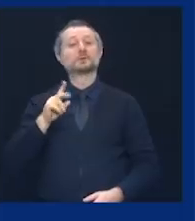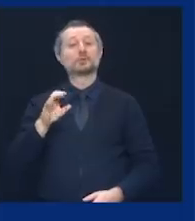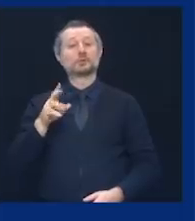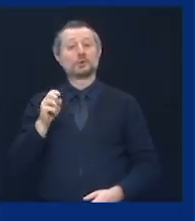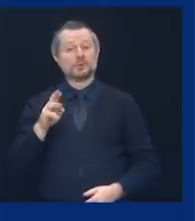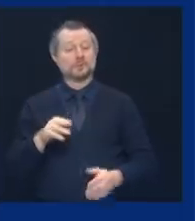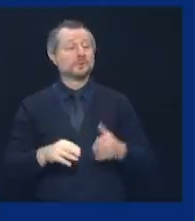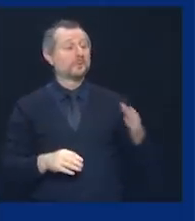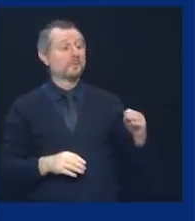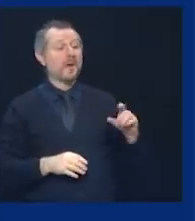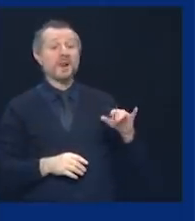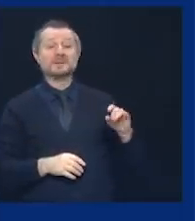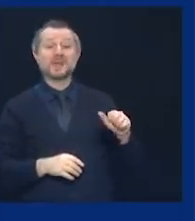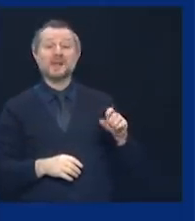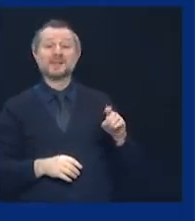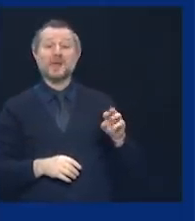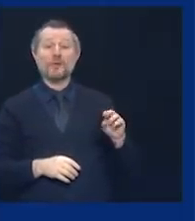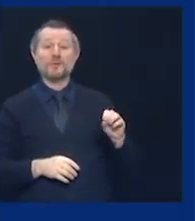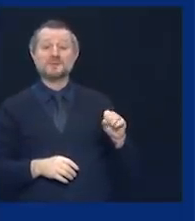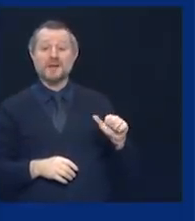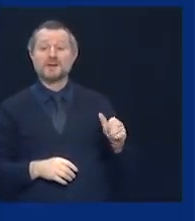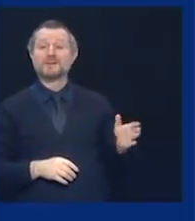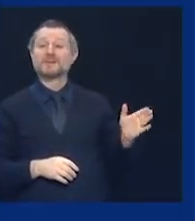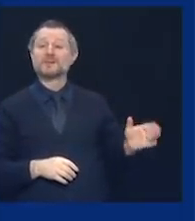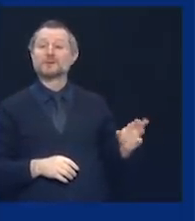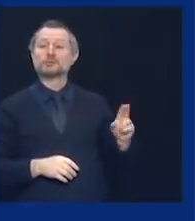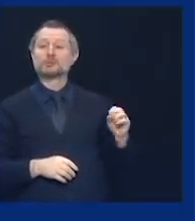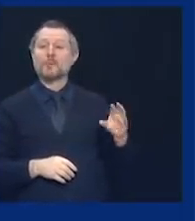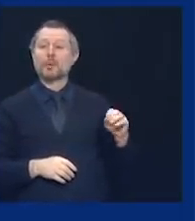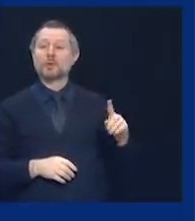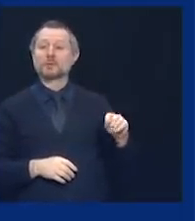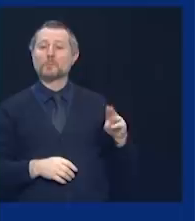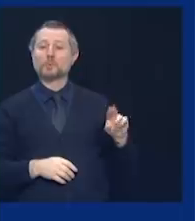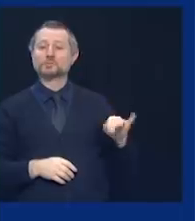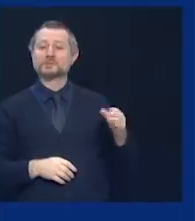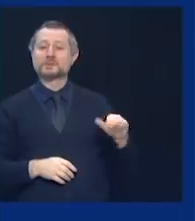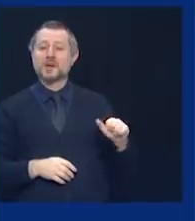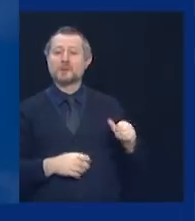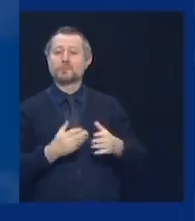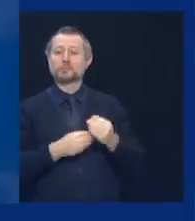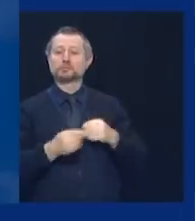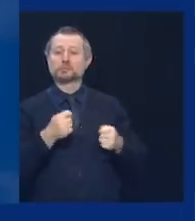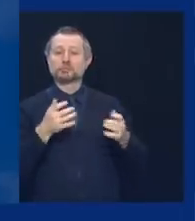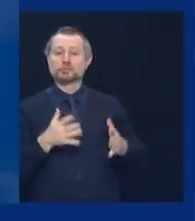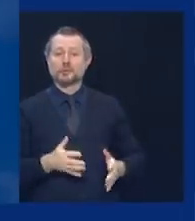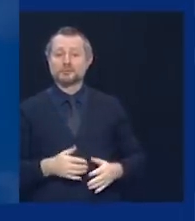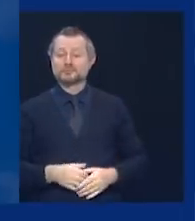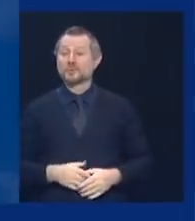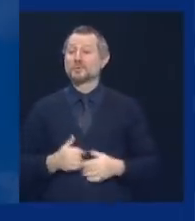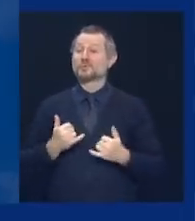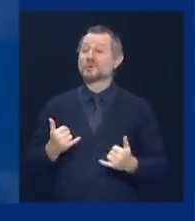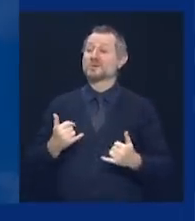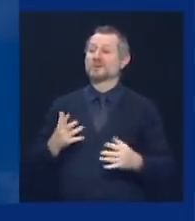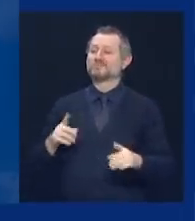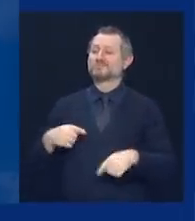Mejica, Budget Director of the State of New York. Today is day